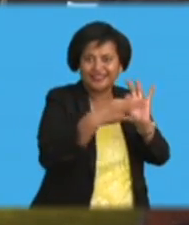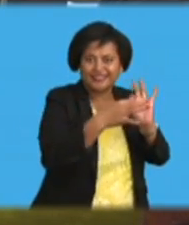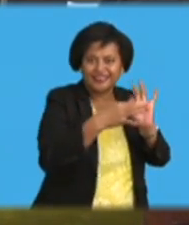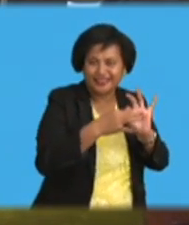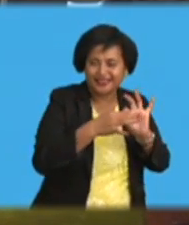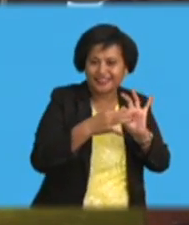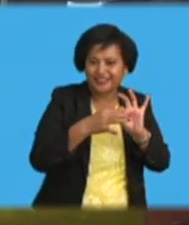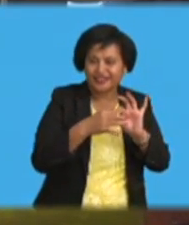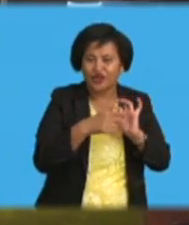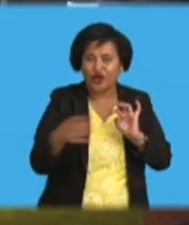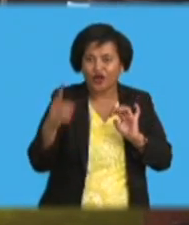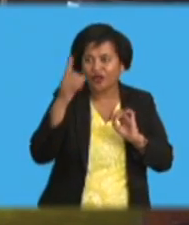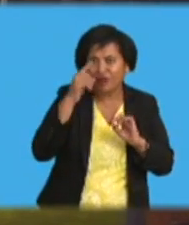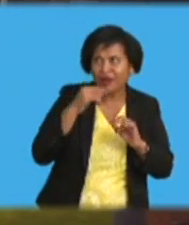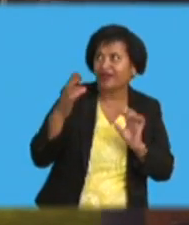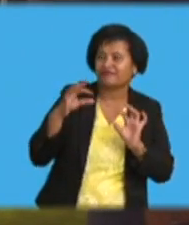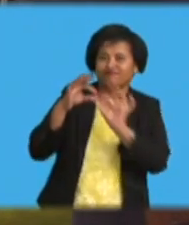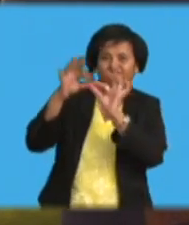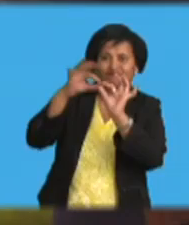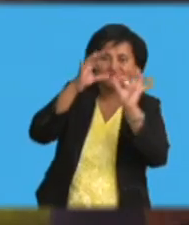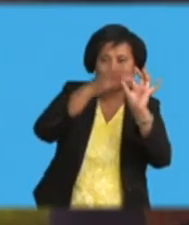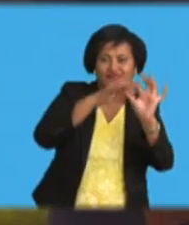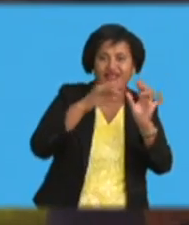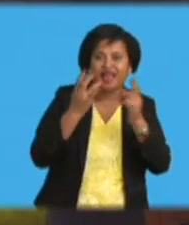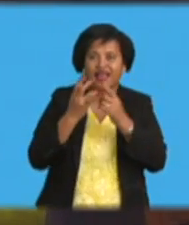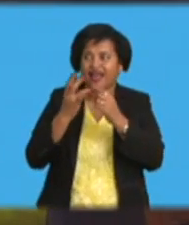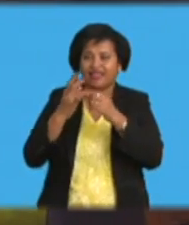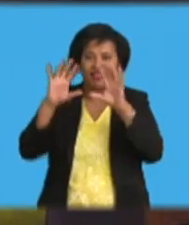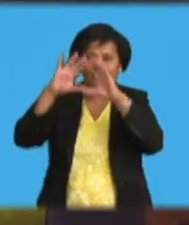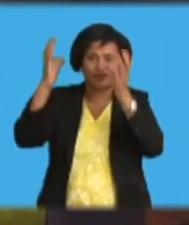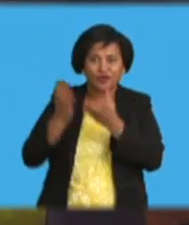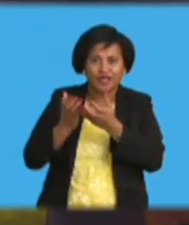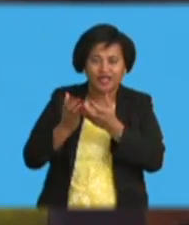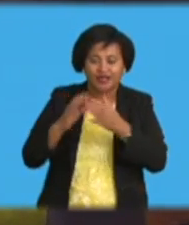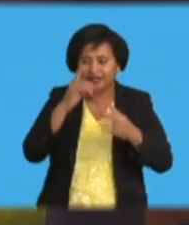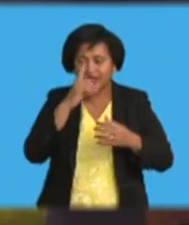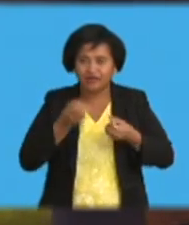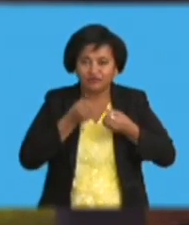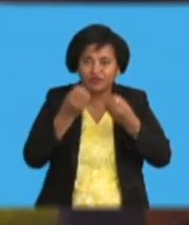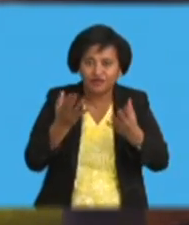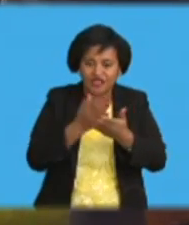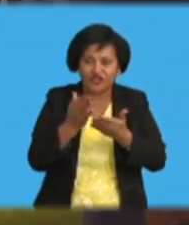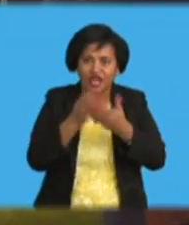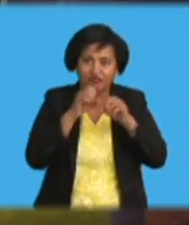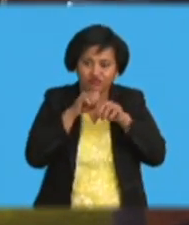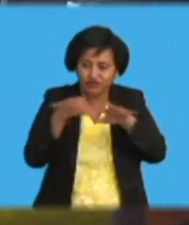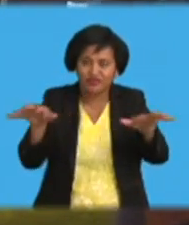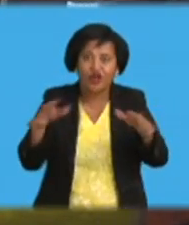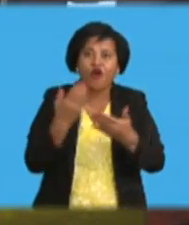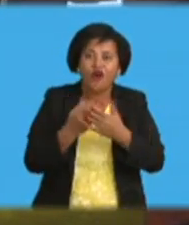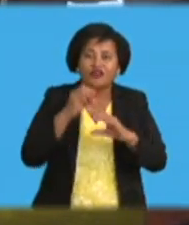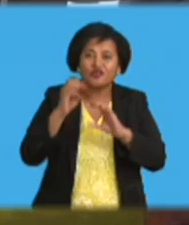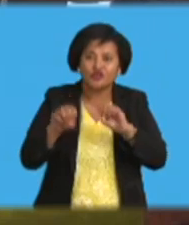and build bridges between Fiji and other parts of the world. Stories of Fijians facing the brunt of climate impact, for example, are being shared all around the world on social